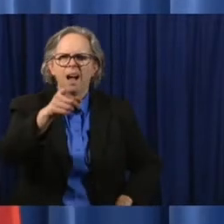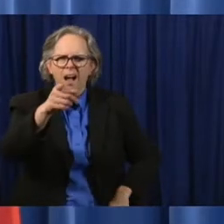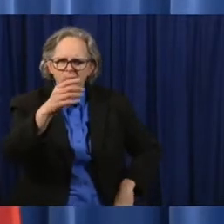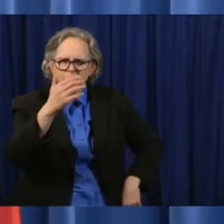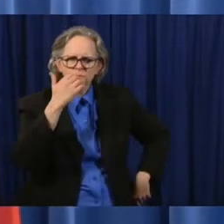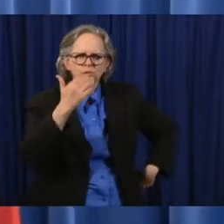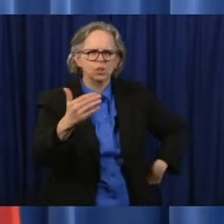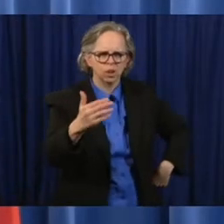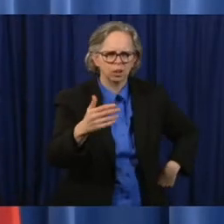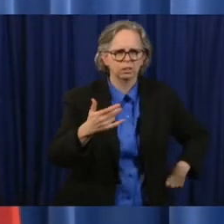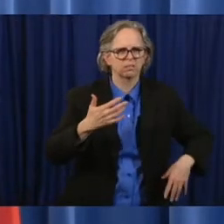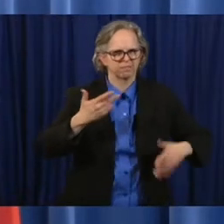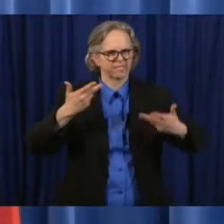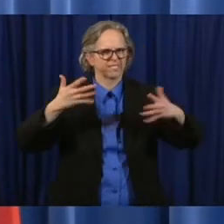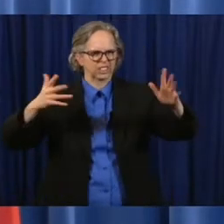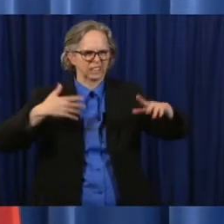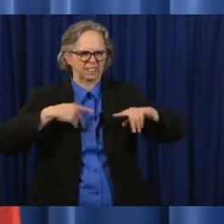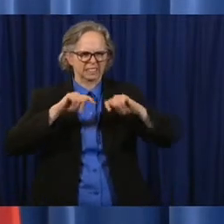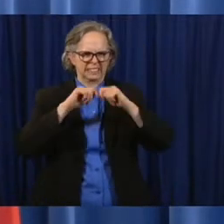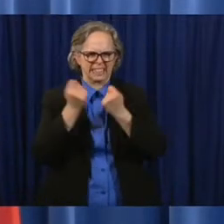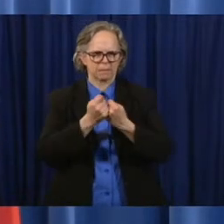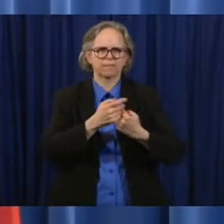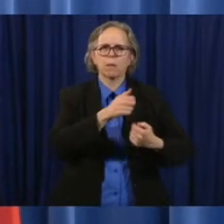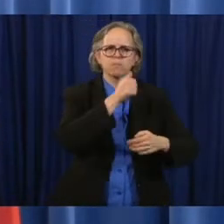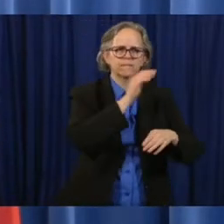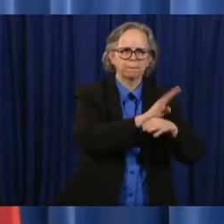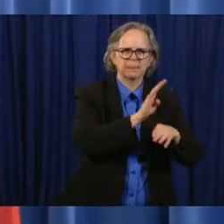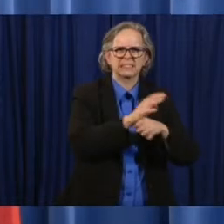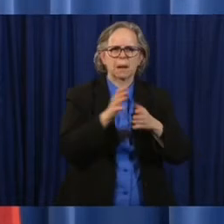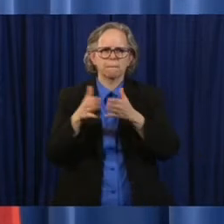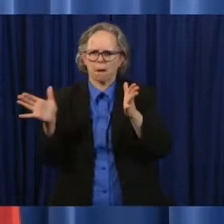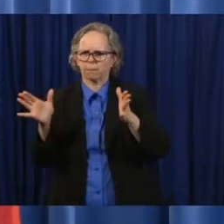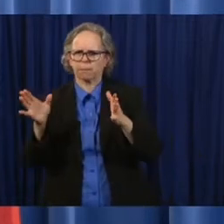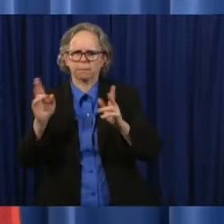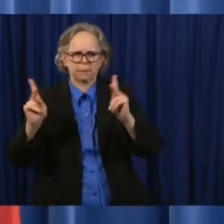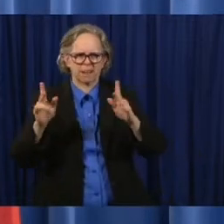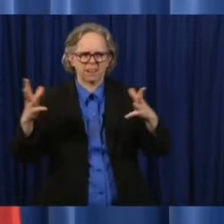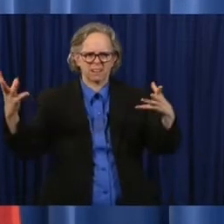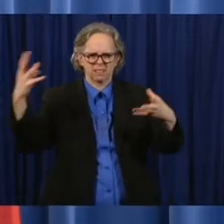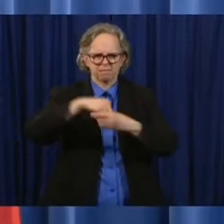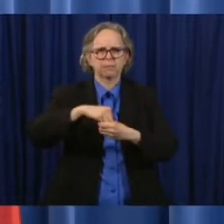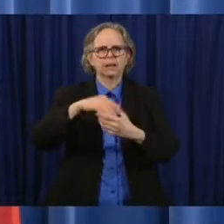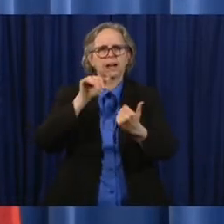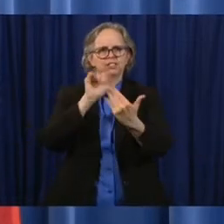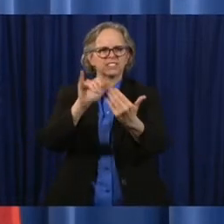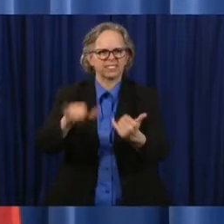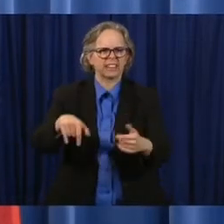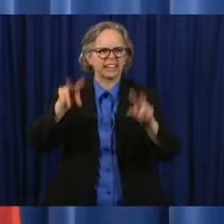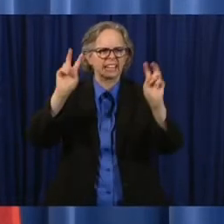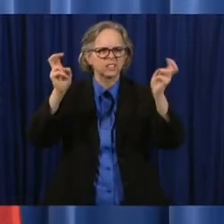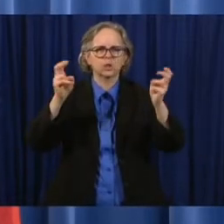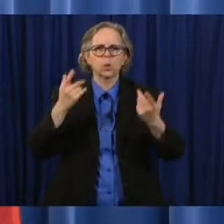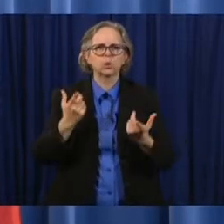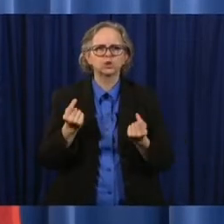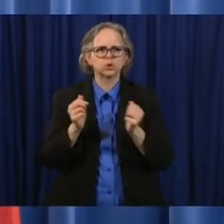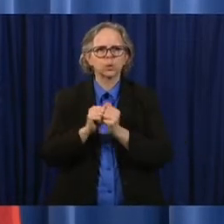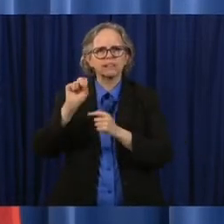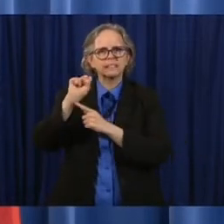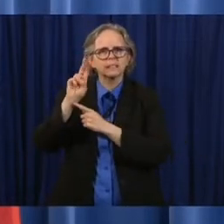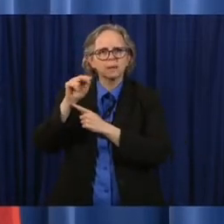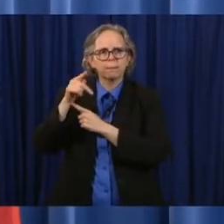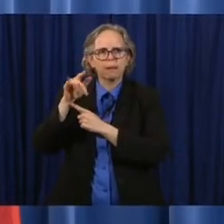in our administration who are working every day in regard to those supplies. So it is a work in progress. It